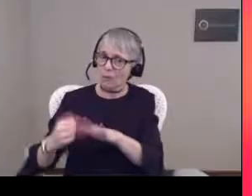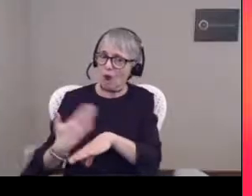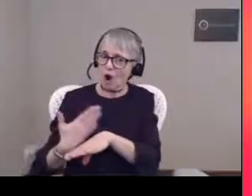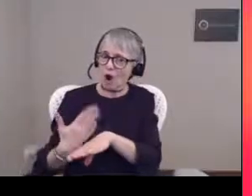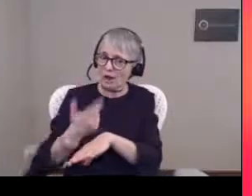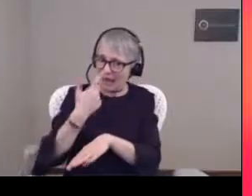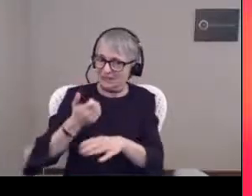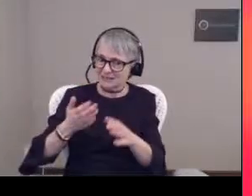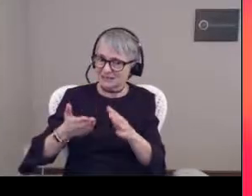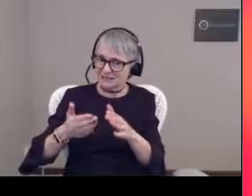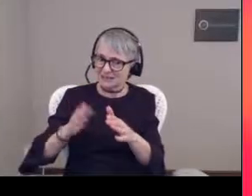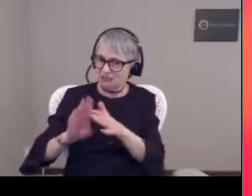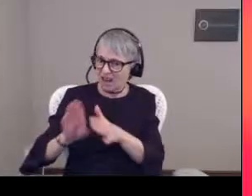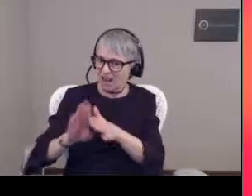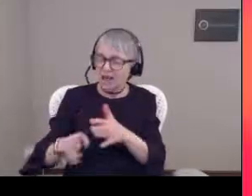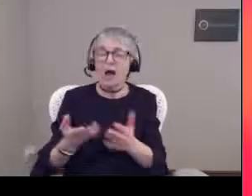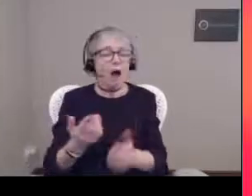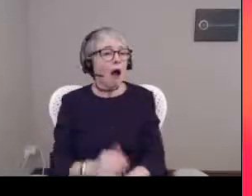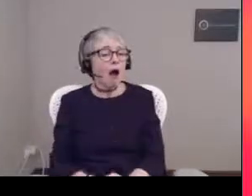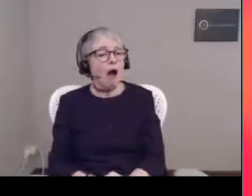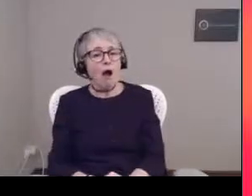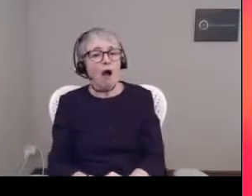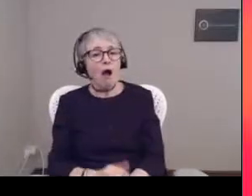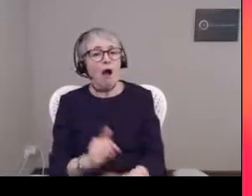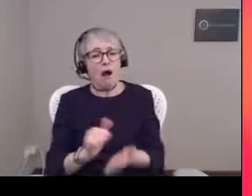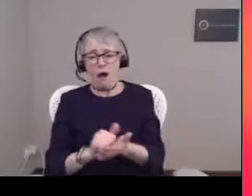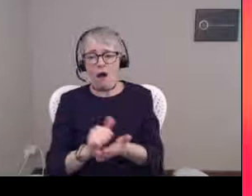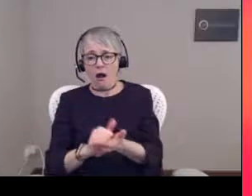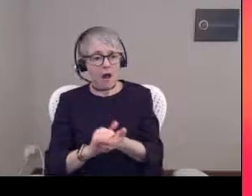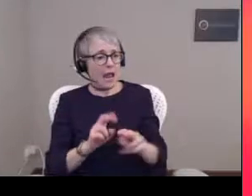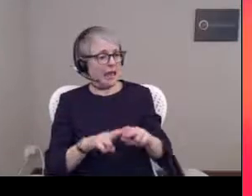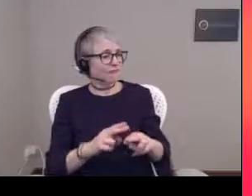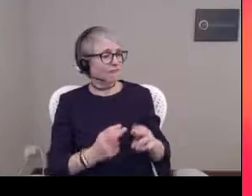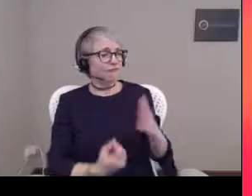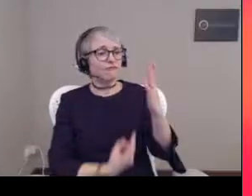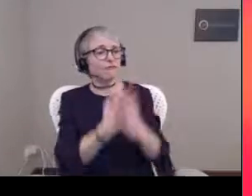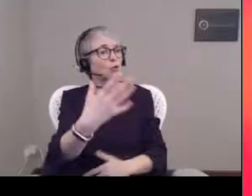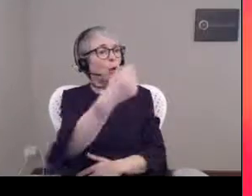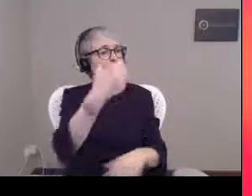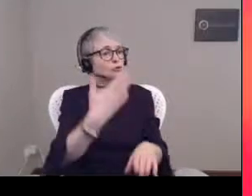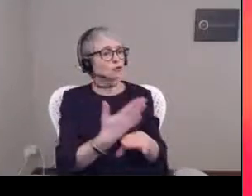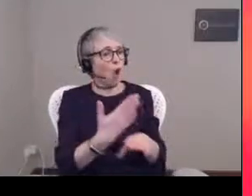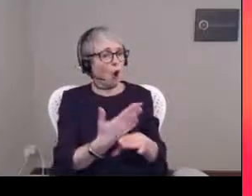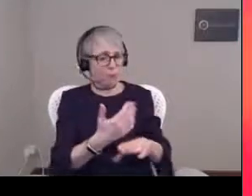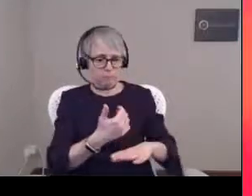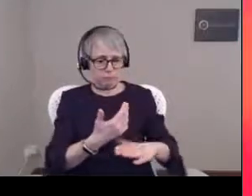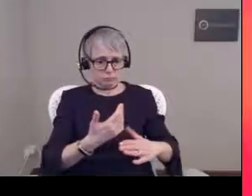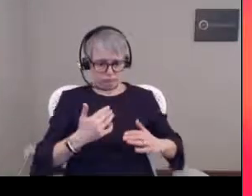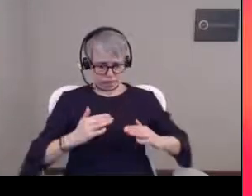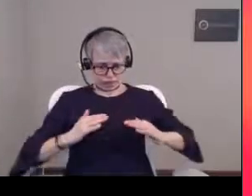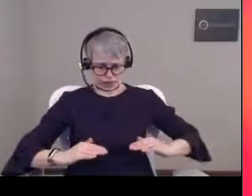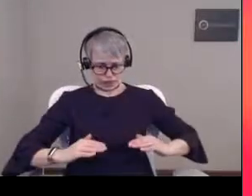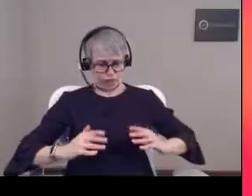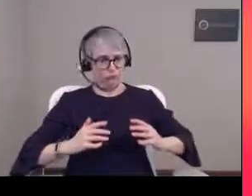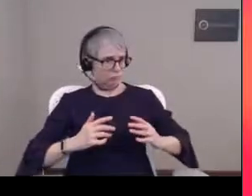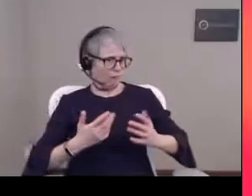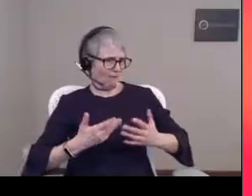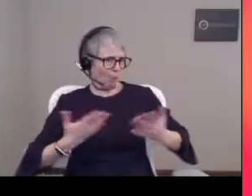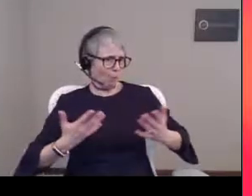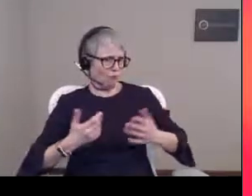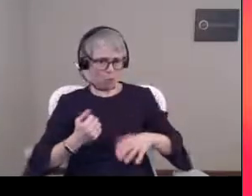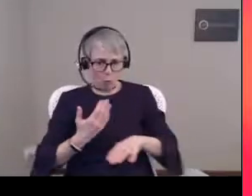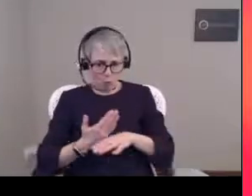Yeah, absolutely. Obviously, if you were to get an opportunity in ITV, you have the on-the-job training, of course, but then we have a full